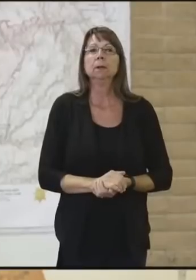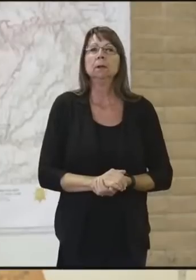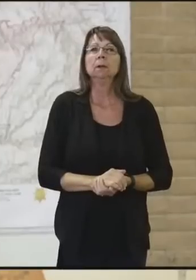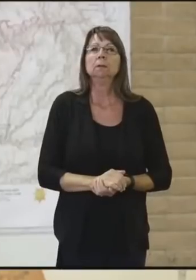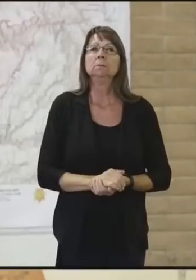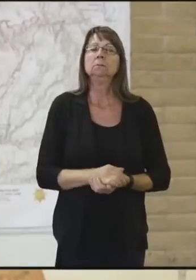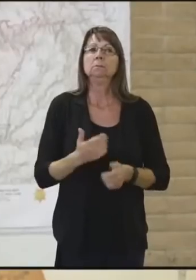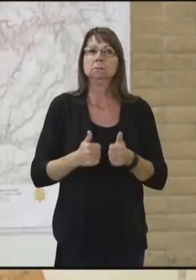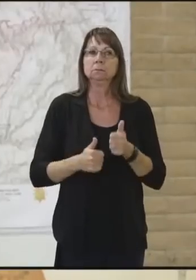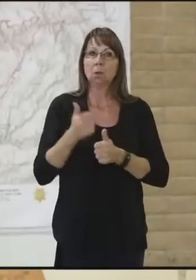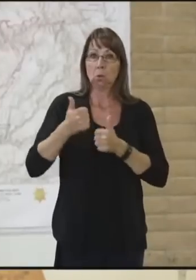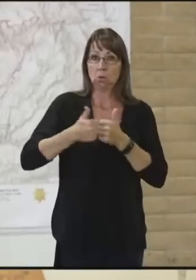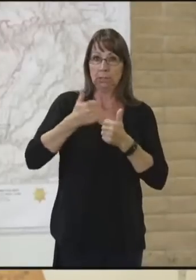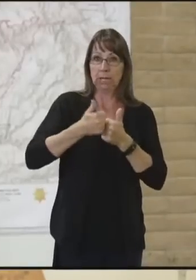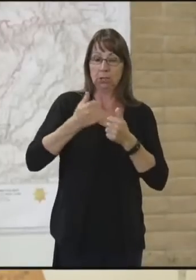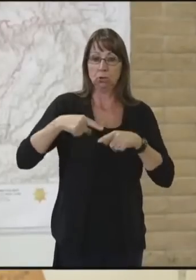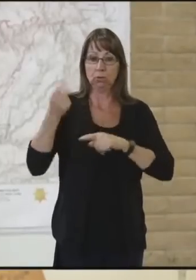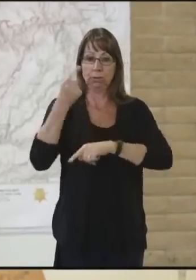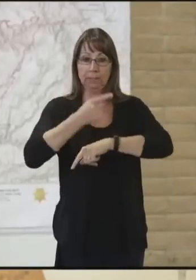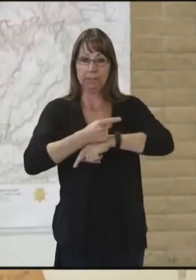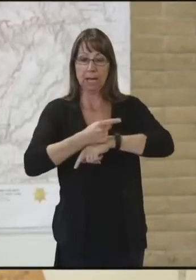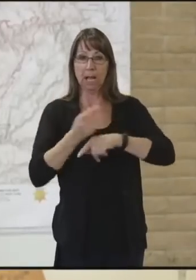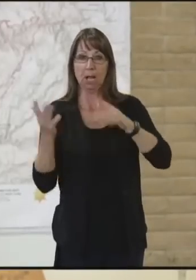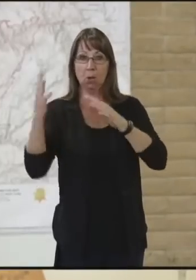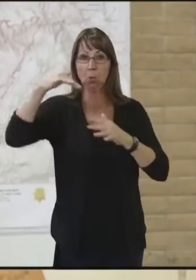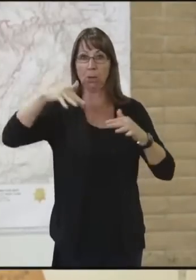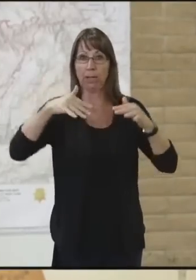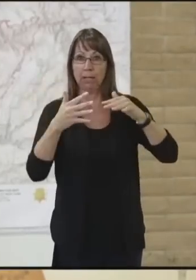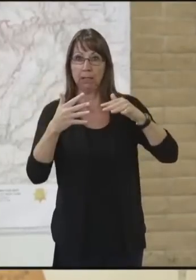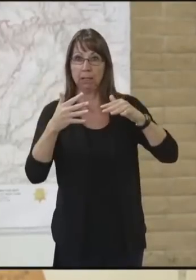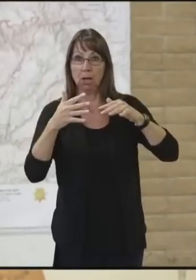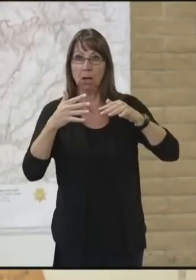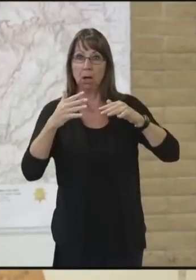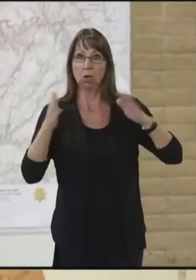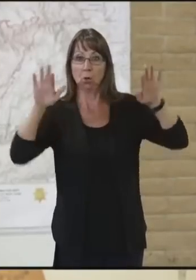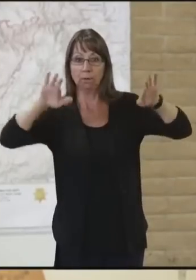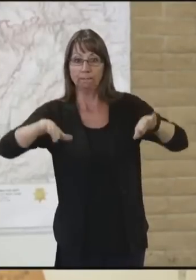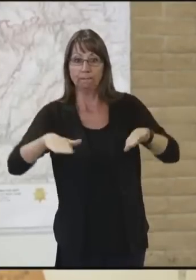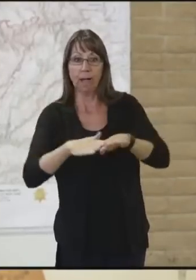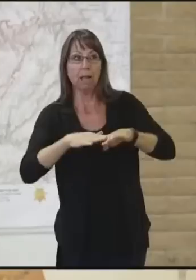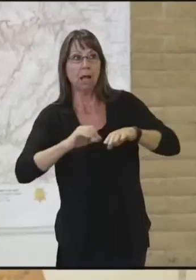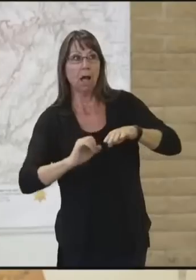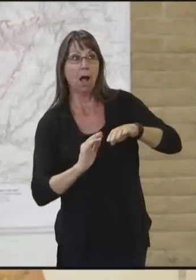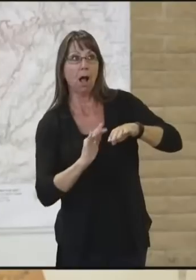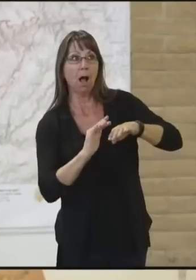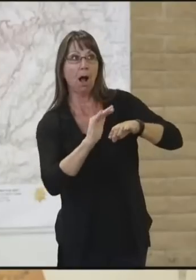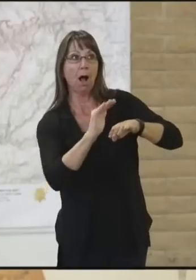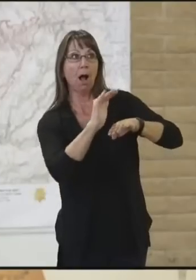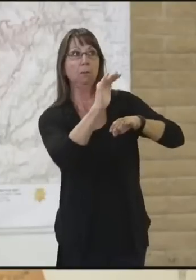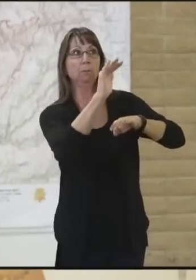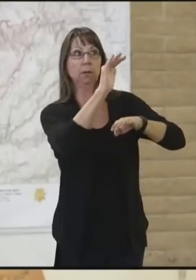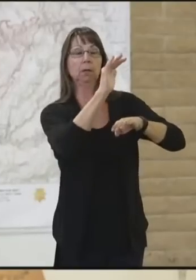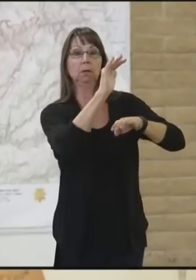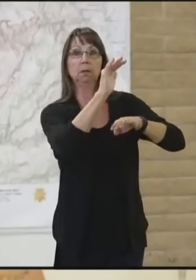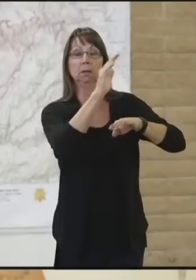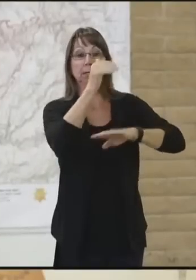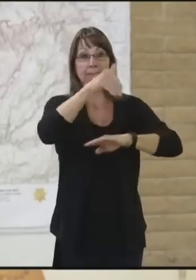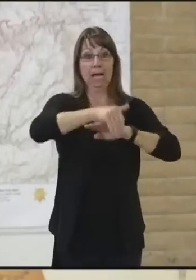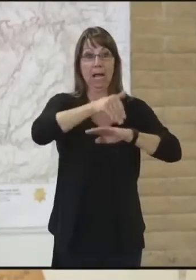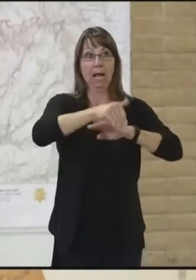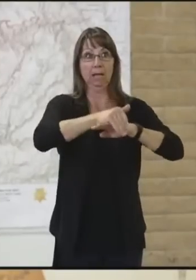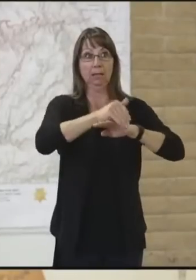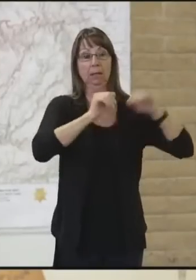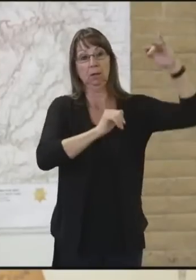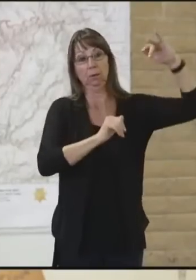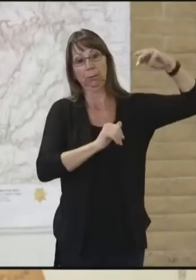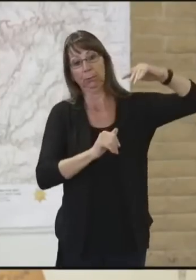valley during the daytime hours, and then they'll switch to downslope, down valley during the nighttime. There's no fronts or